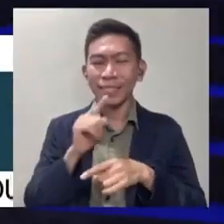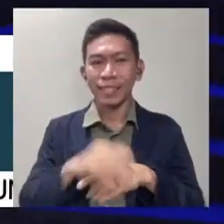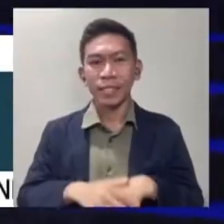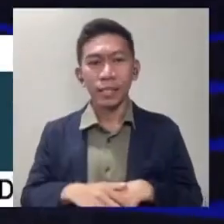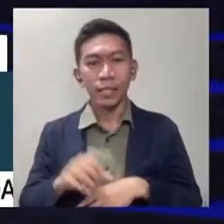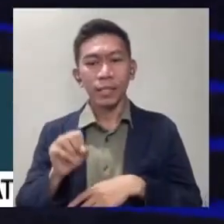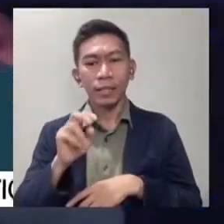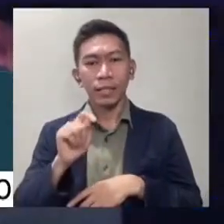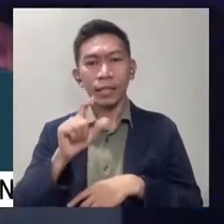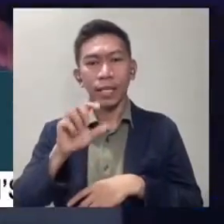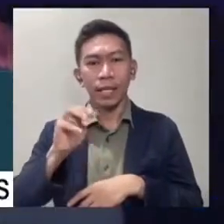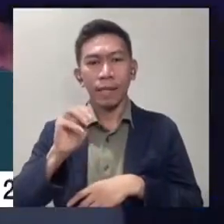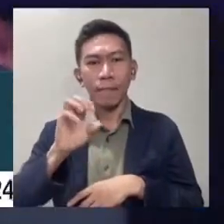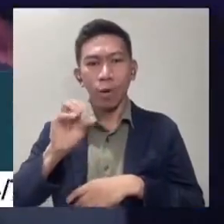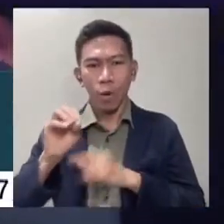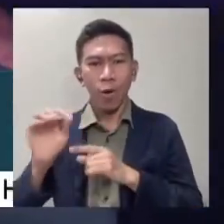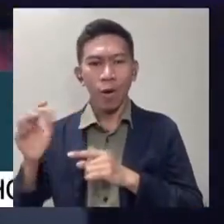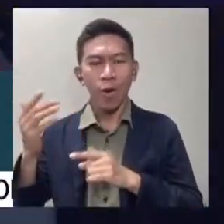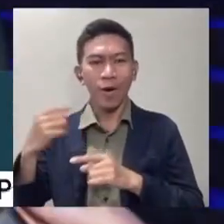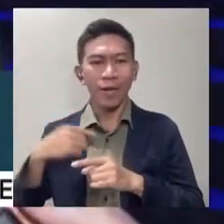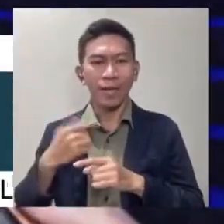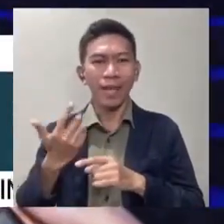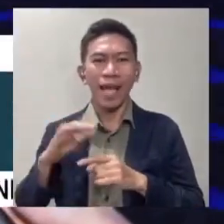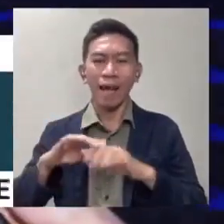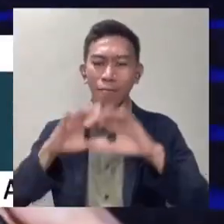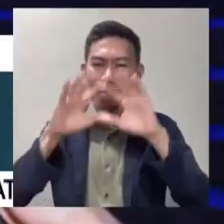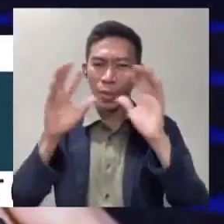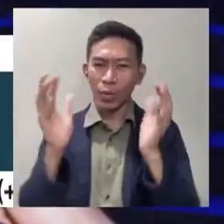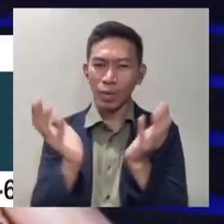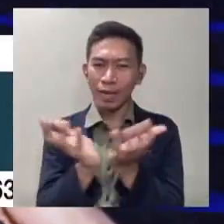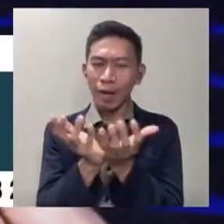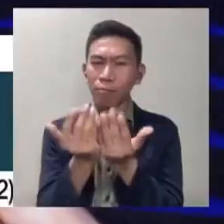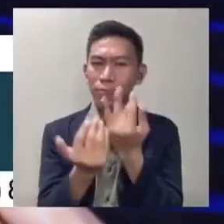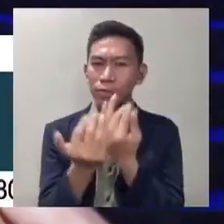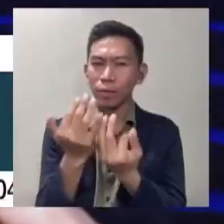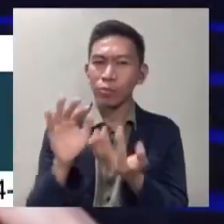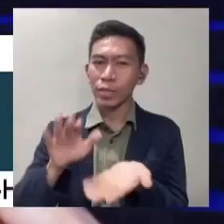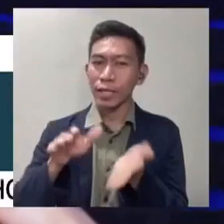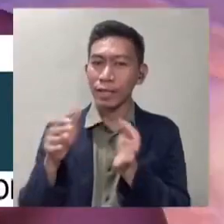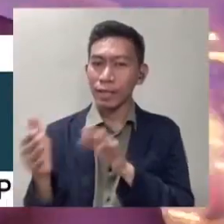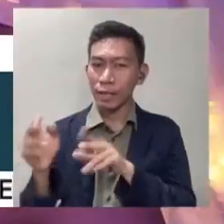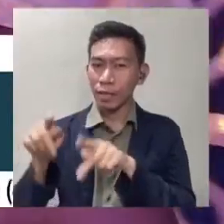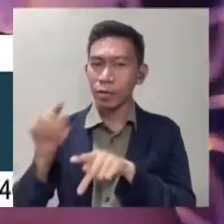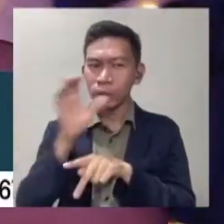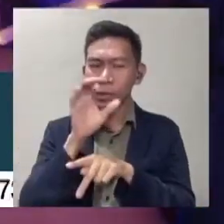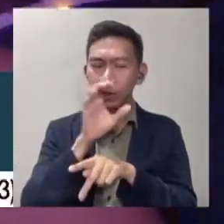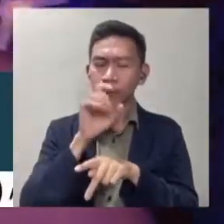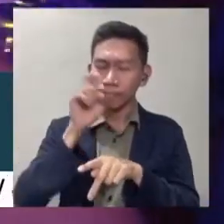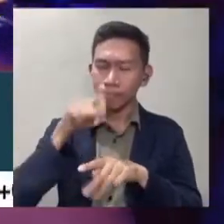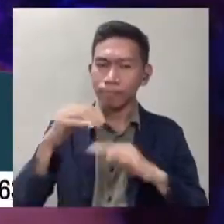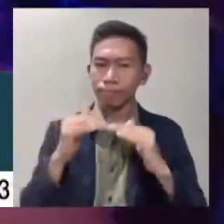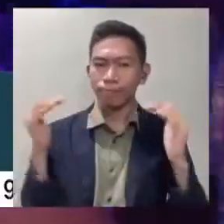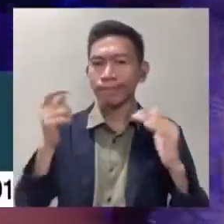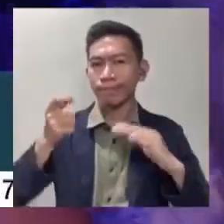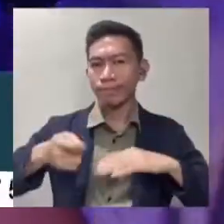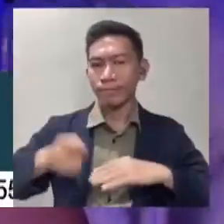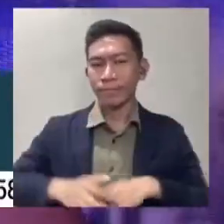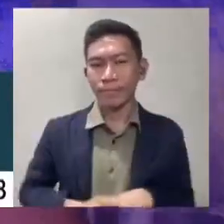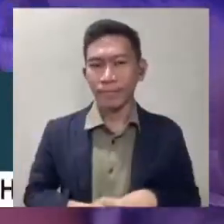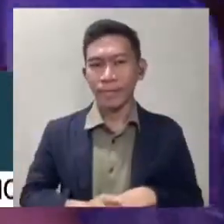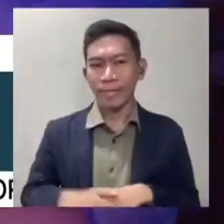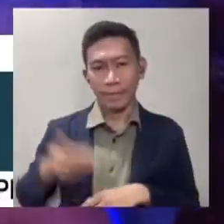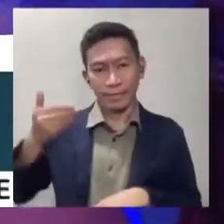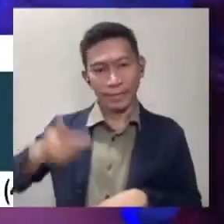English, St. Elmo. Bolang apoy siya. Isa siyang dead person na naghahanap siya ng justice. Today, I am the queen